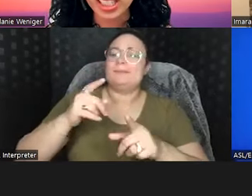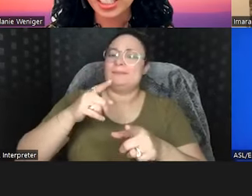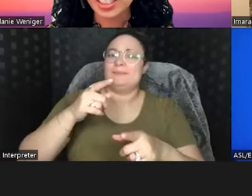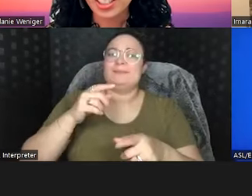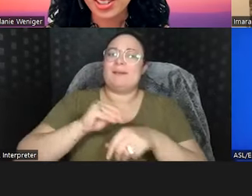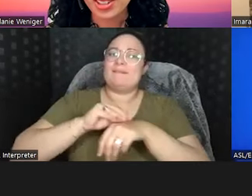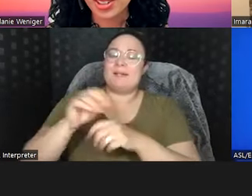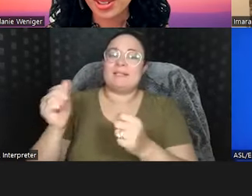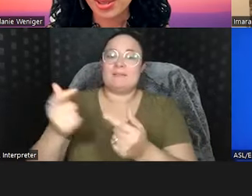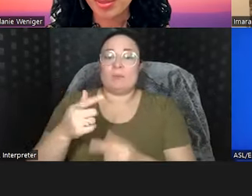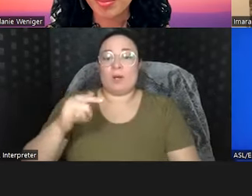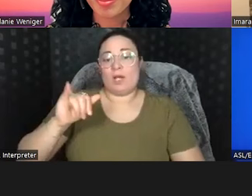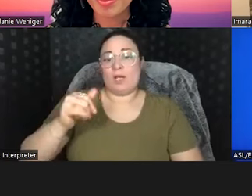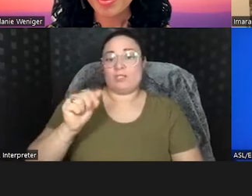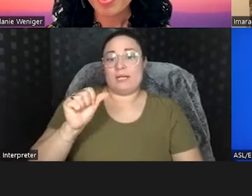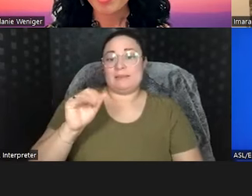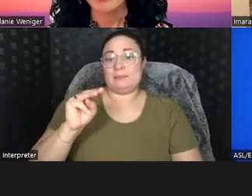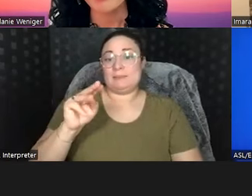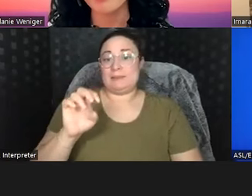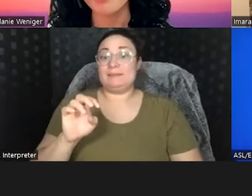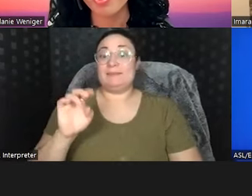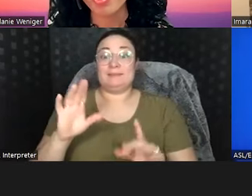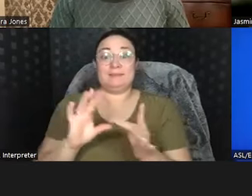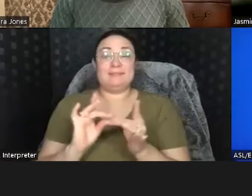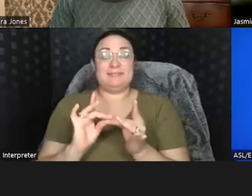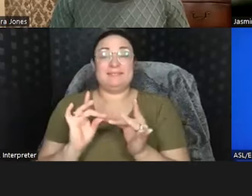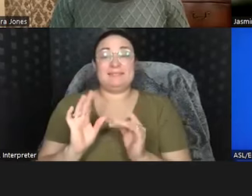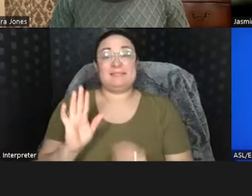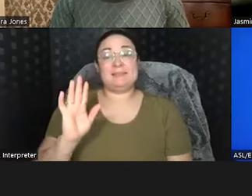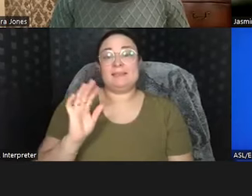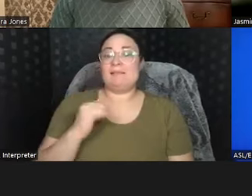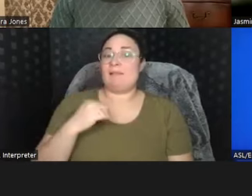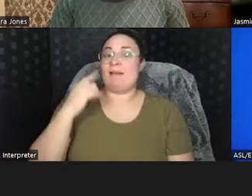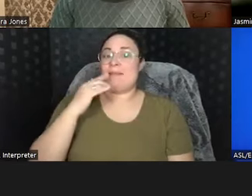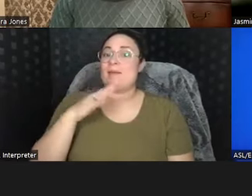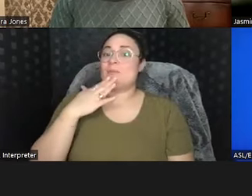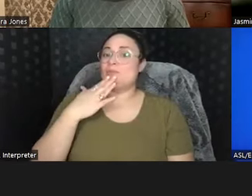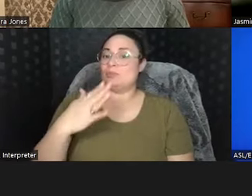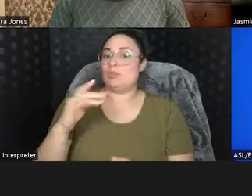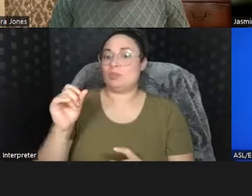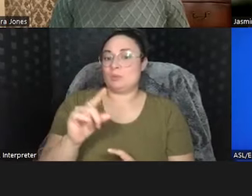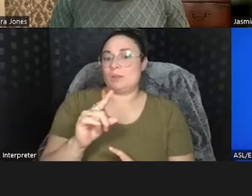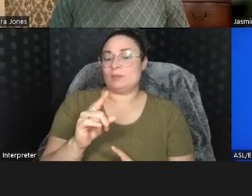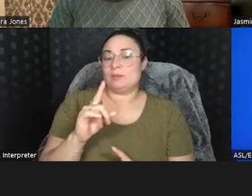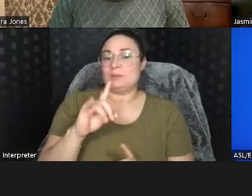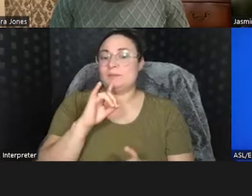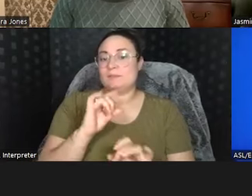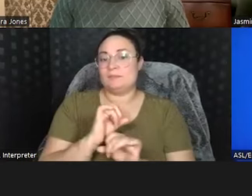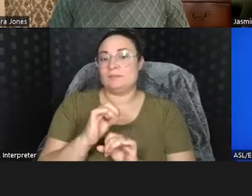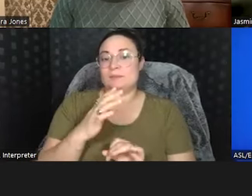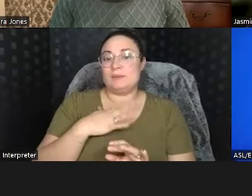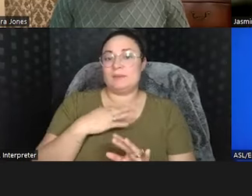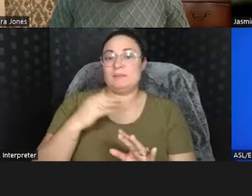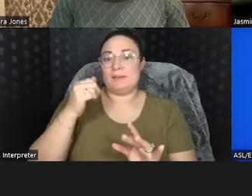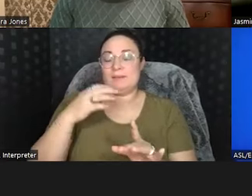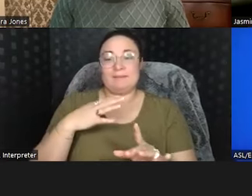Imara? Sure, I'm happy to jump in. Melanie, that was an amazing question. And to affirm, my fellow peers